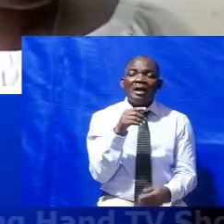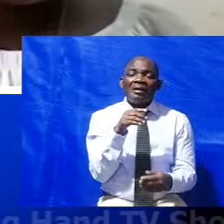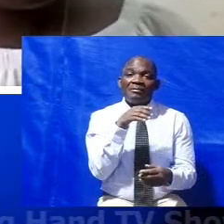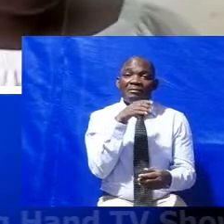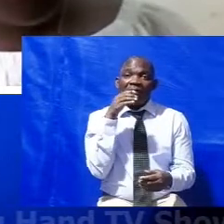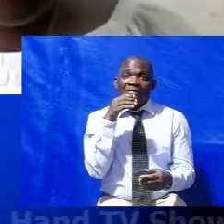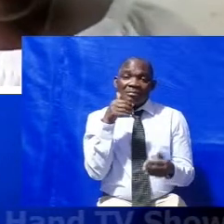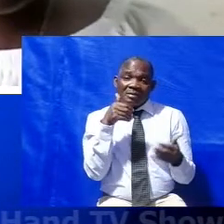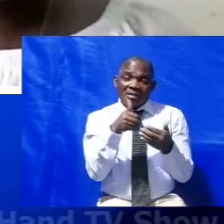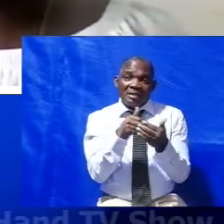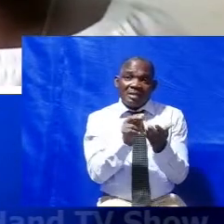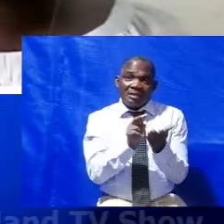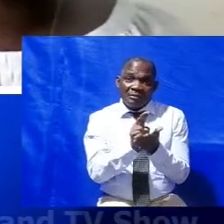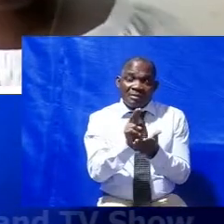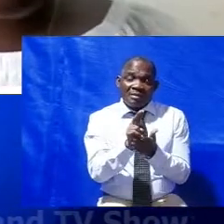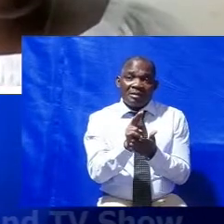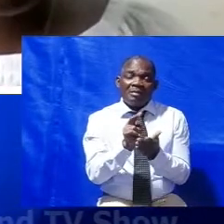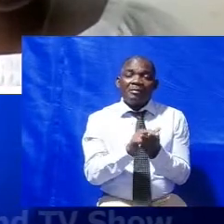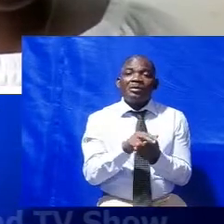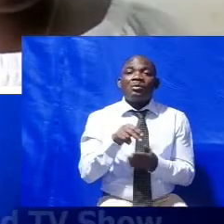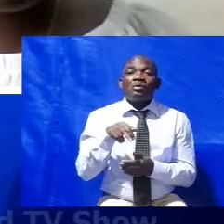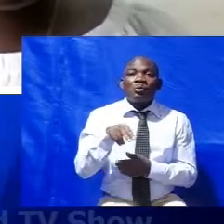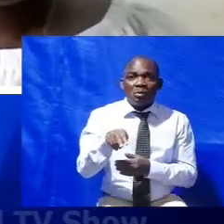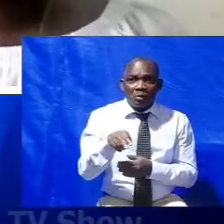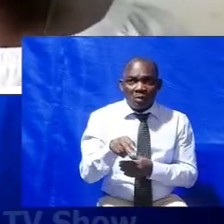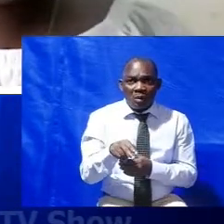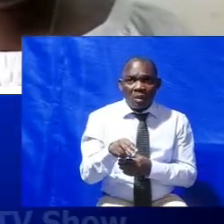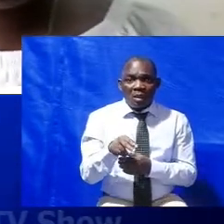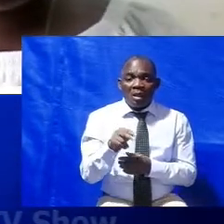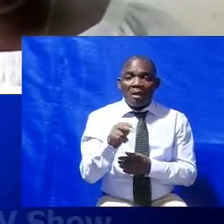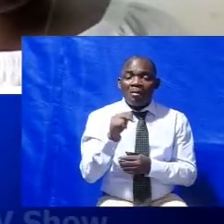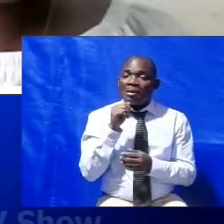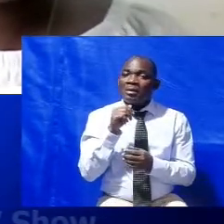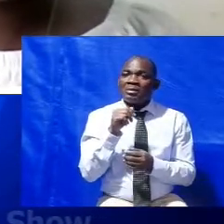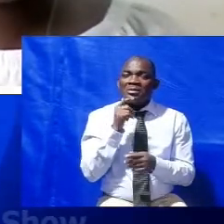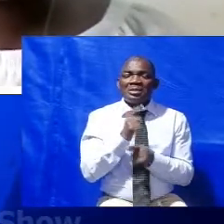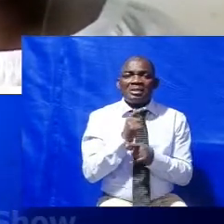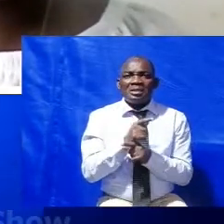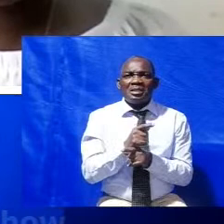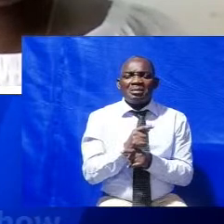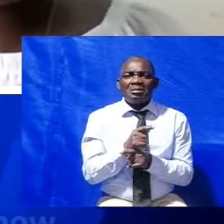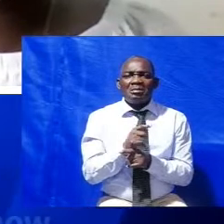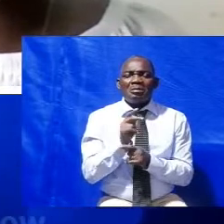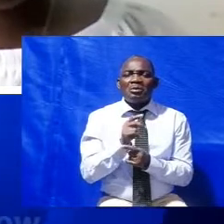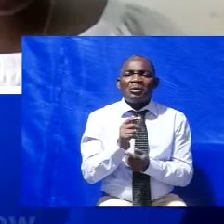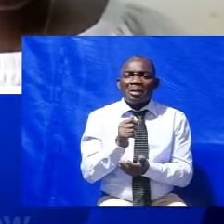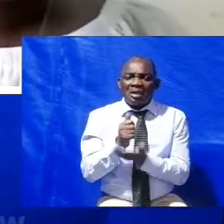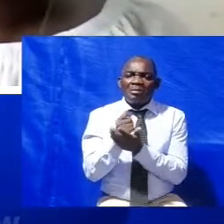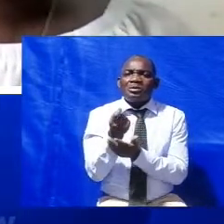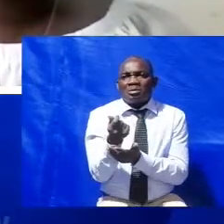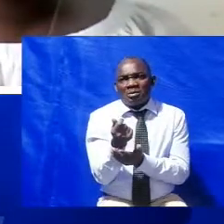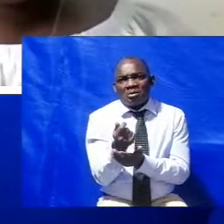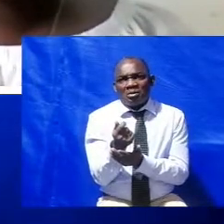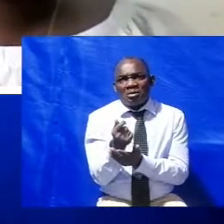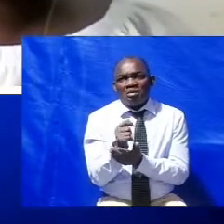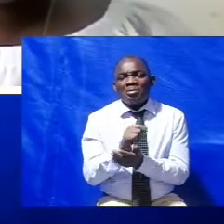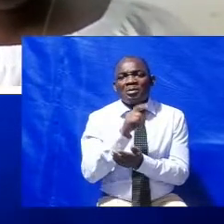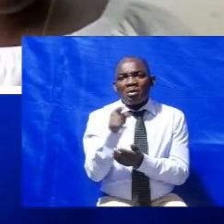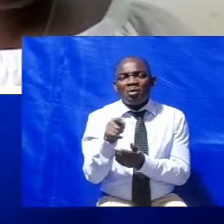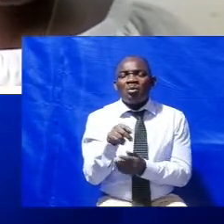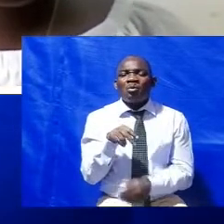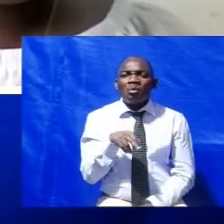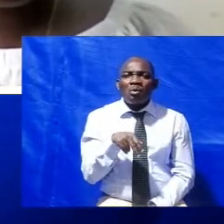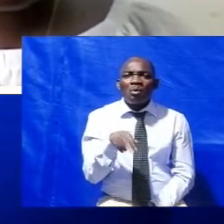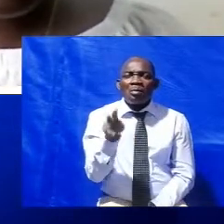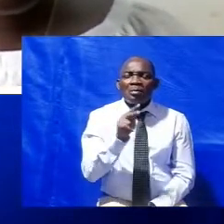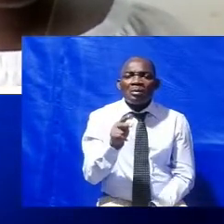near the university, and then I would work there during the day. They didn't pay me much. They just paid me something for food. And then I would also